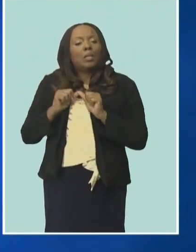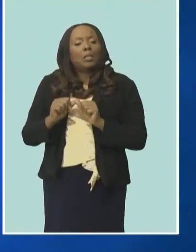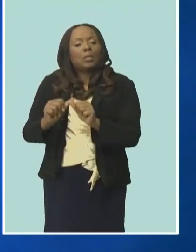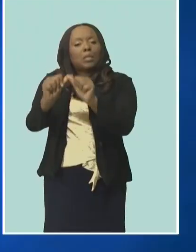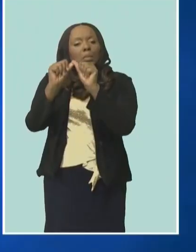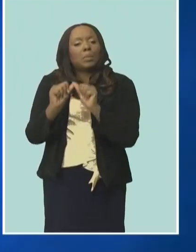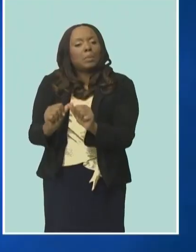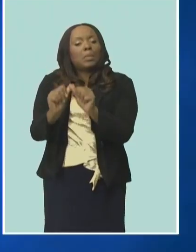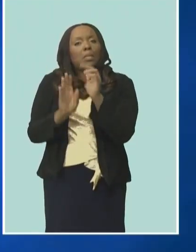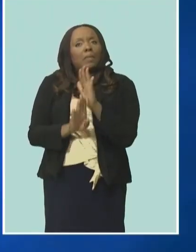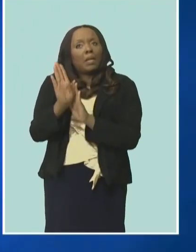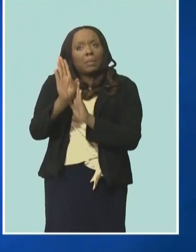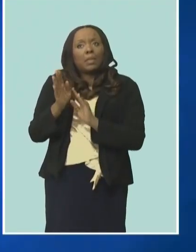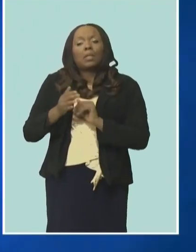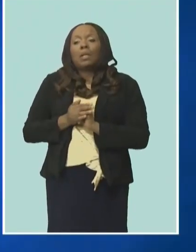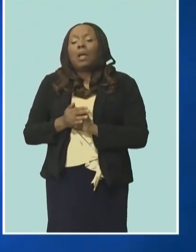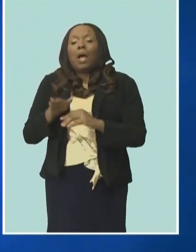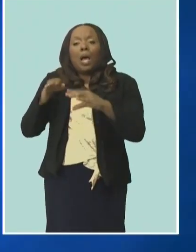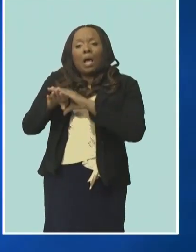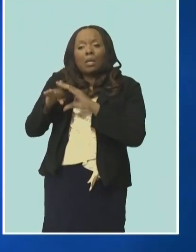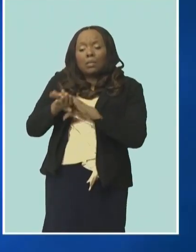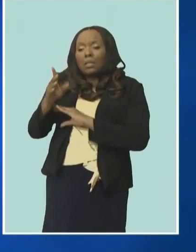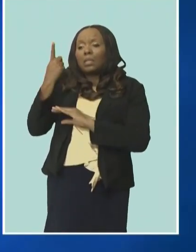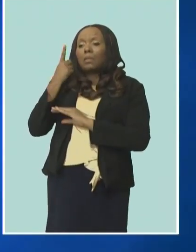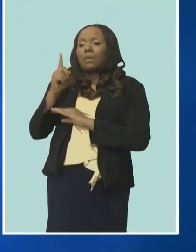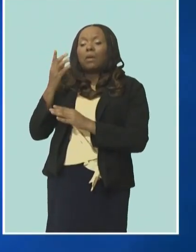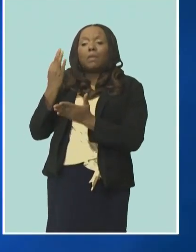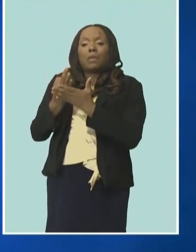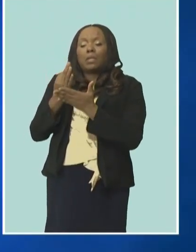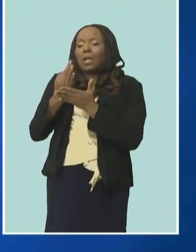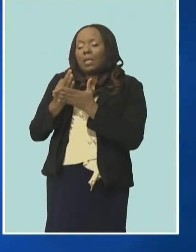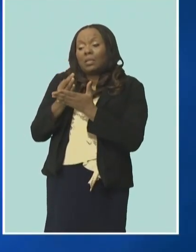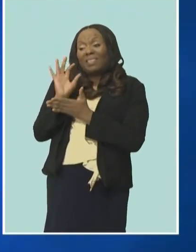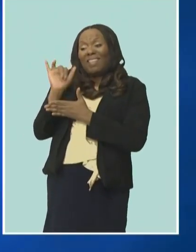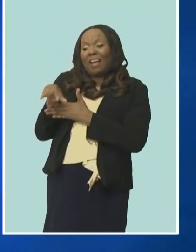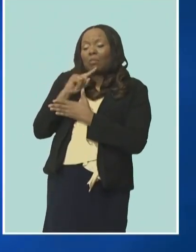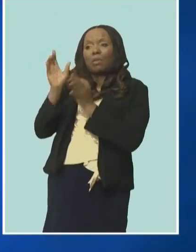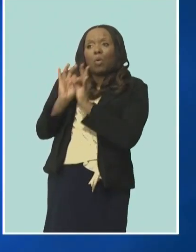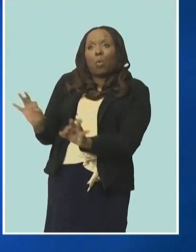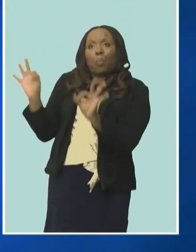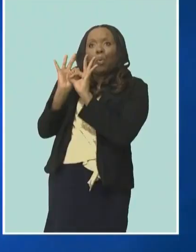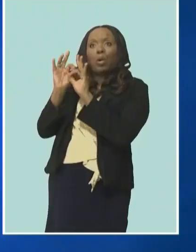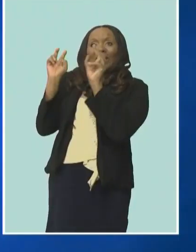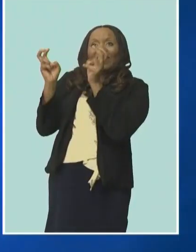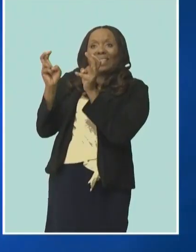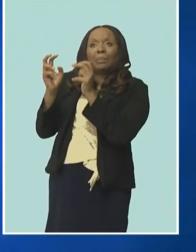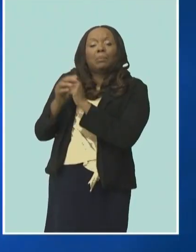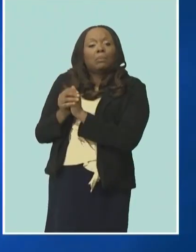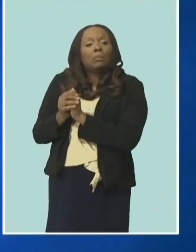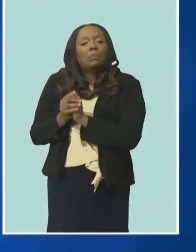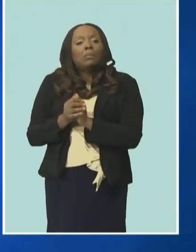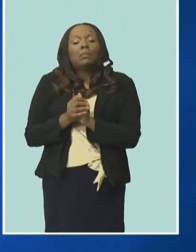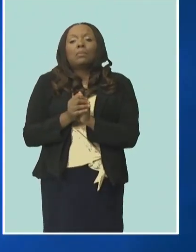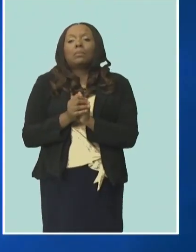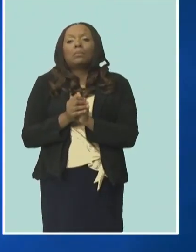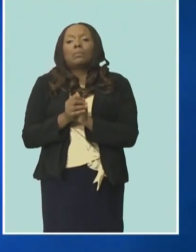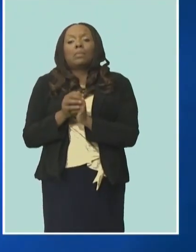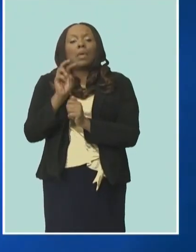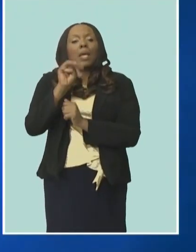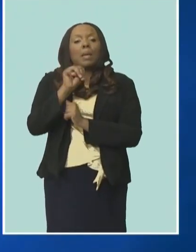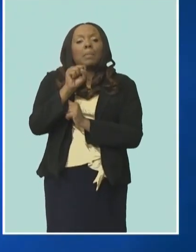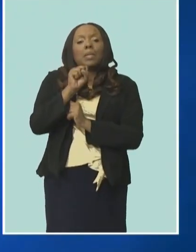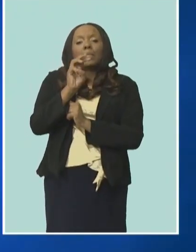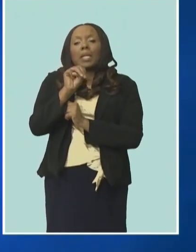development, access to finance emerged again as a critical theme. Issues such as MSME